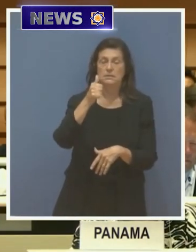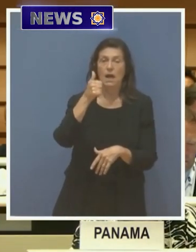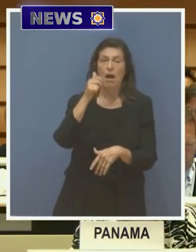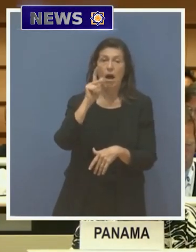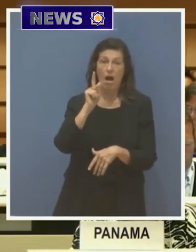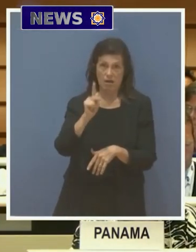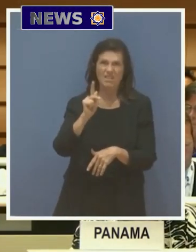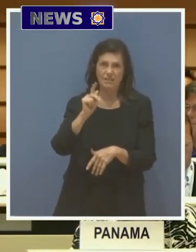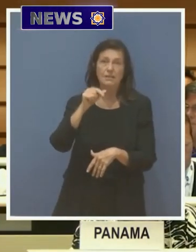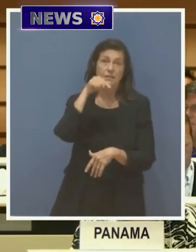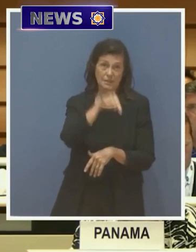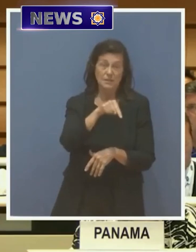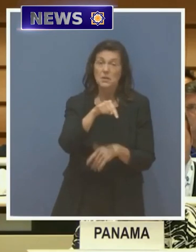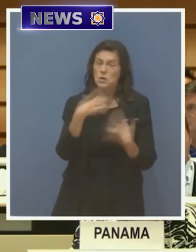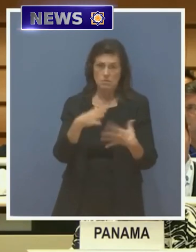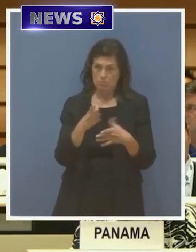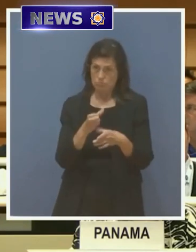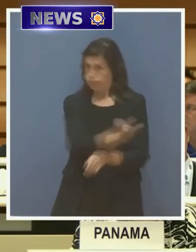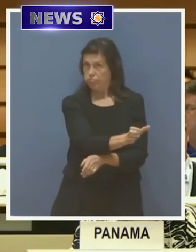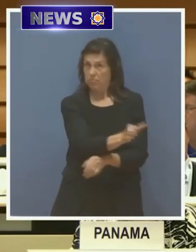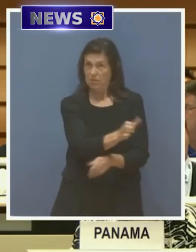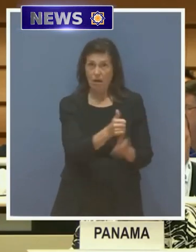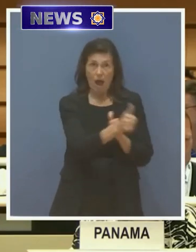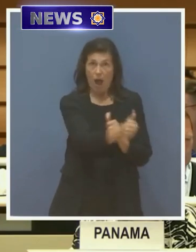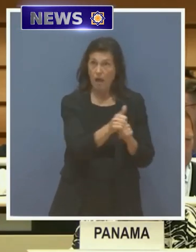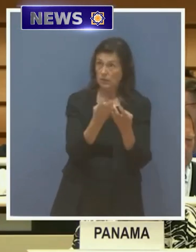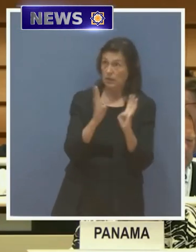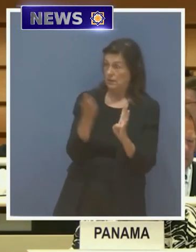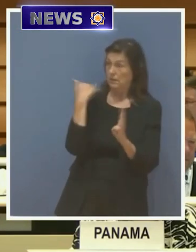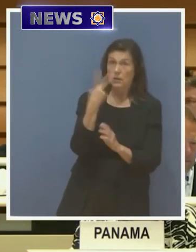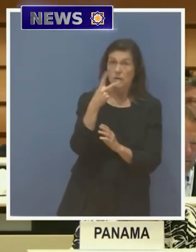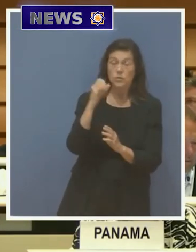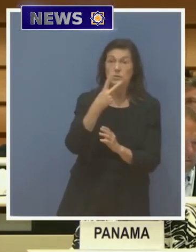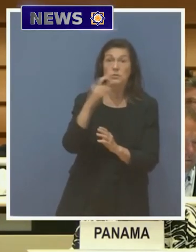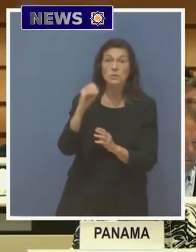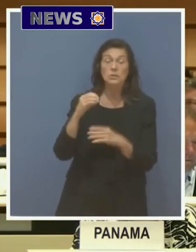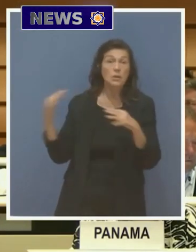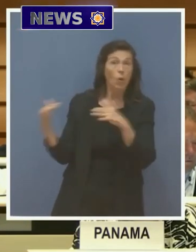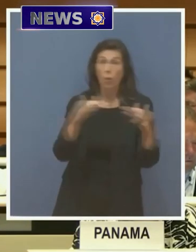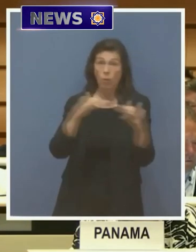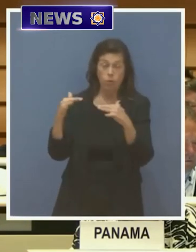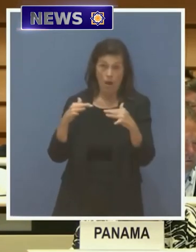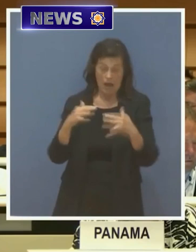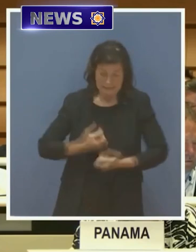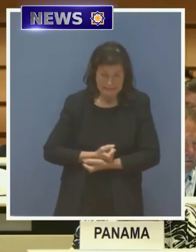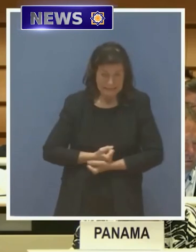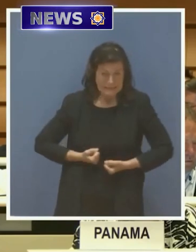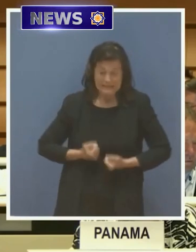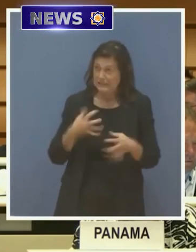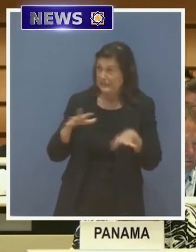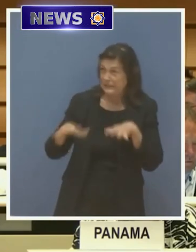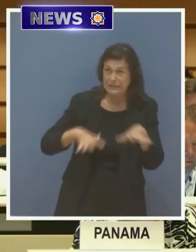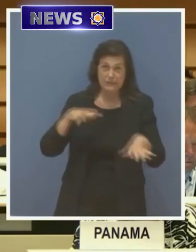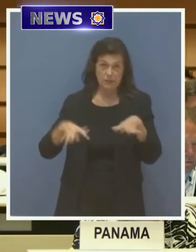siege of Azerbaijan, with no possibility of medical assistance. Declarations by the international community to disengage Artsakh have had